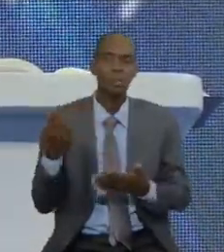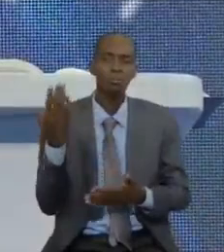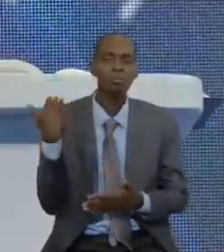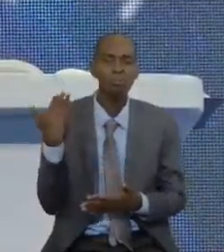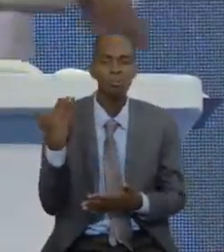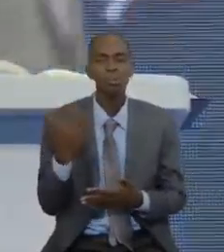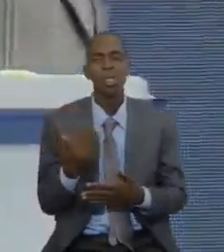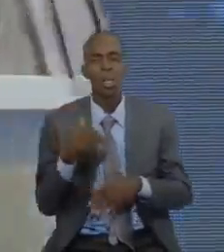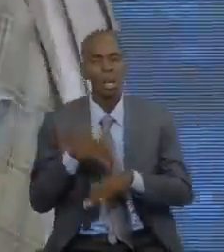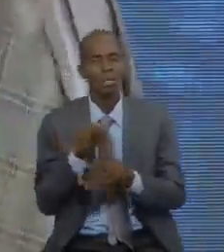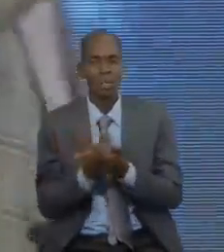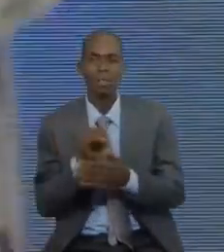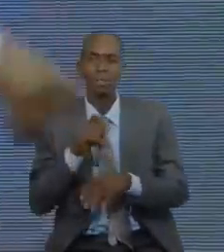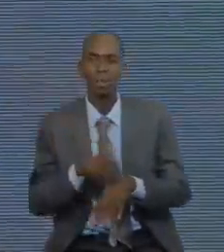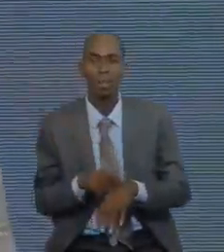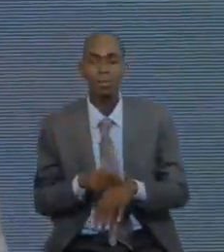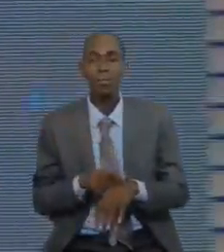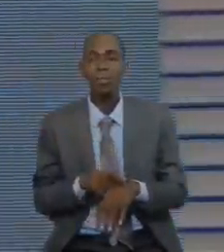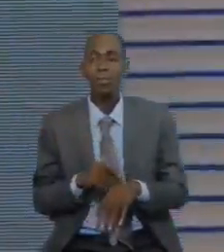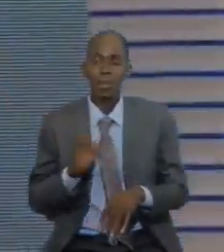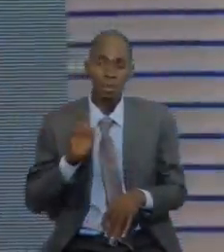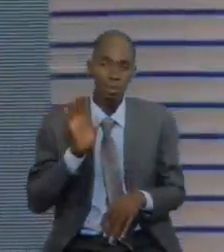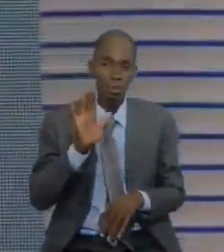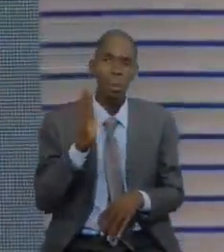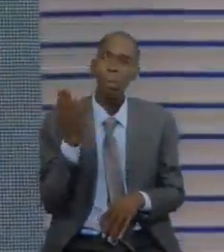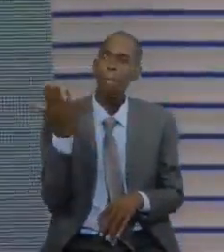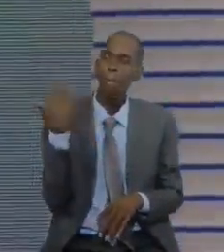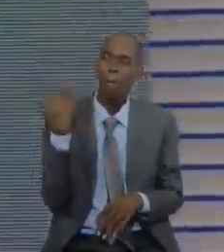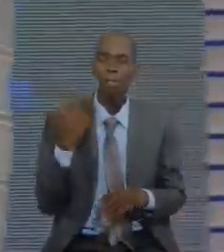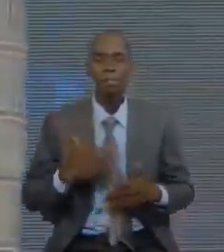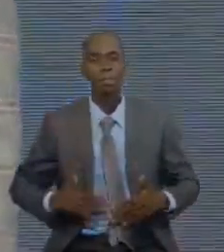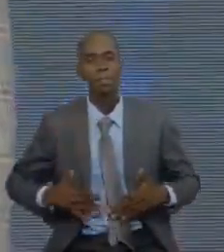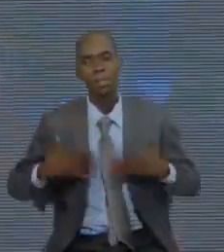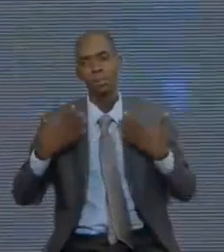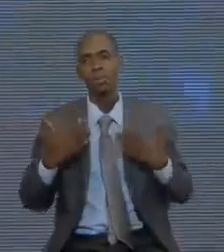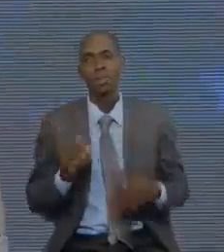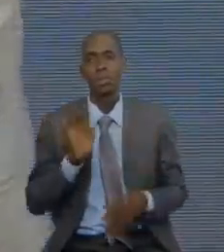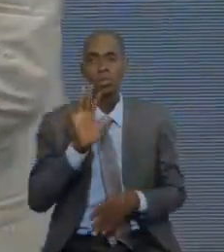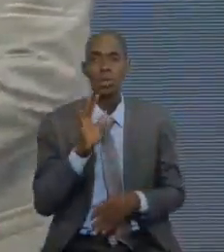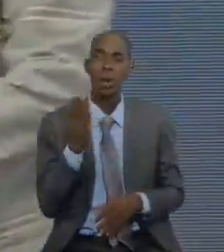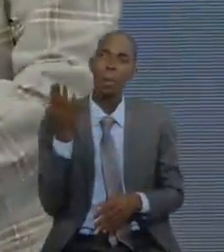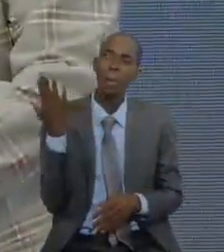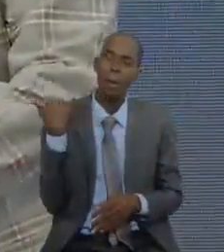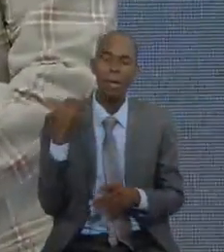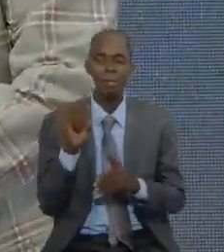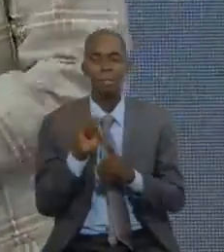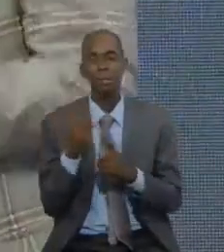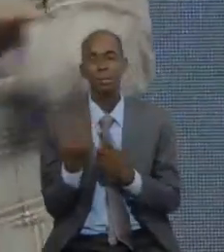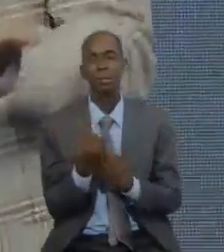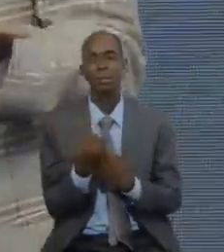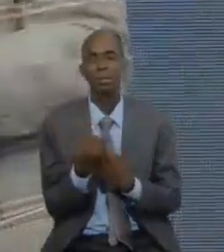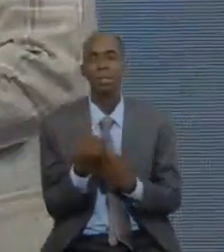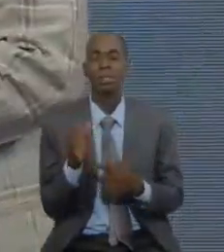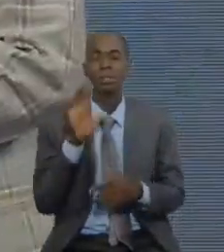time. Your past life, your past situation,